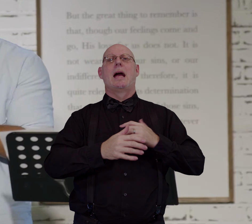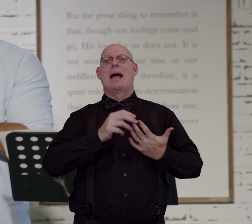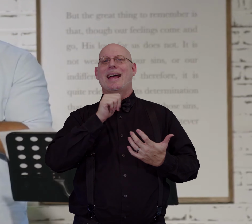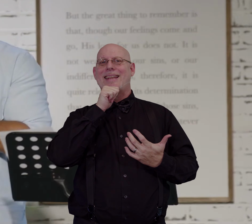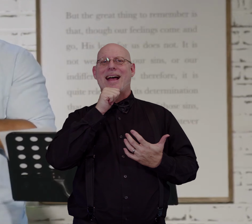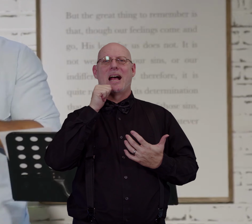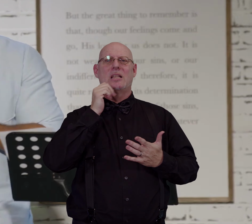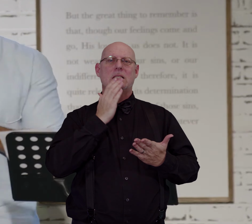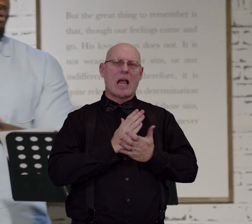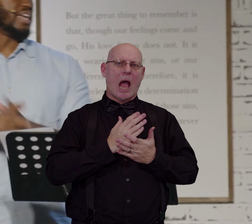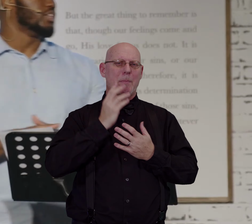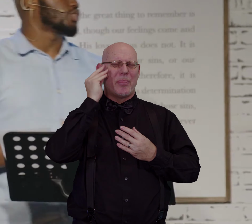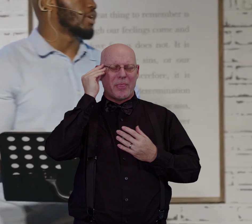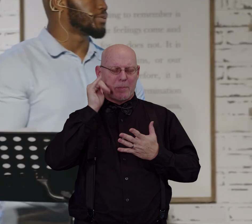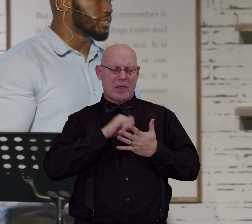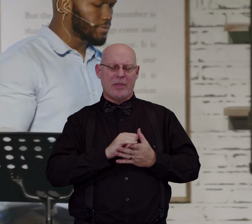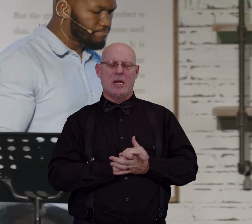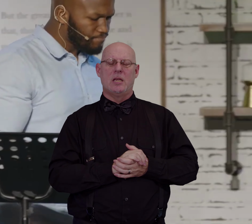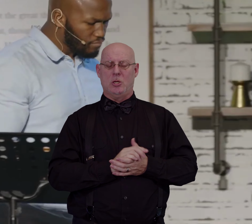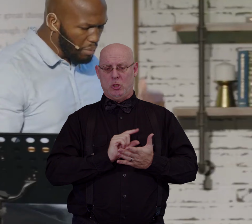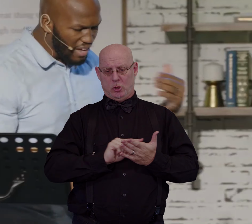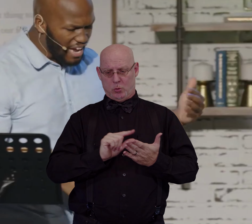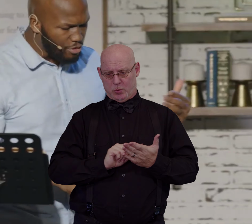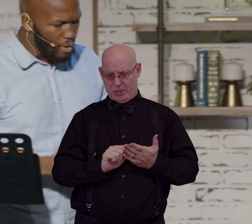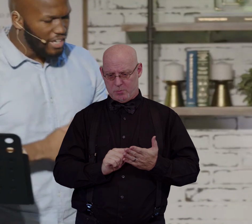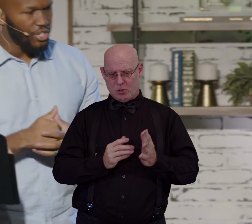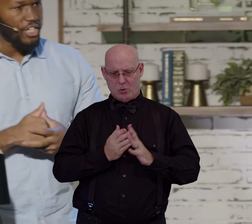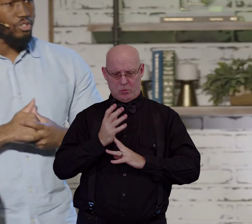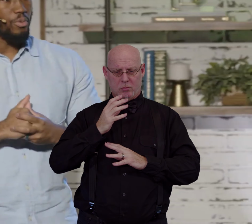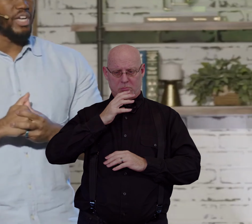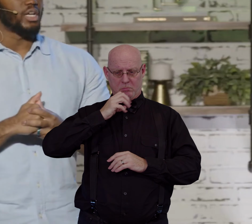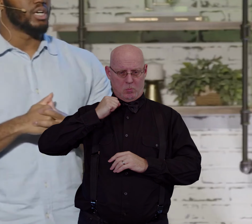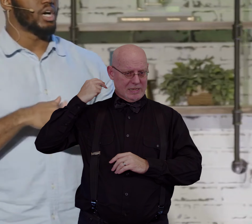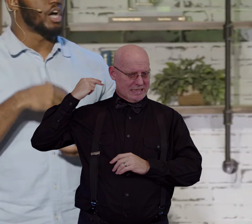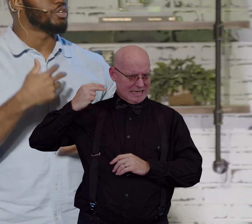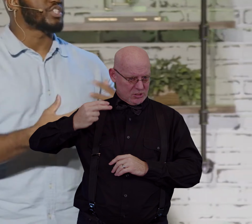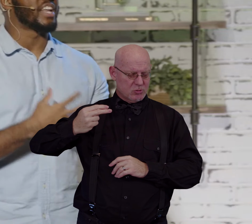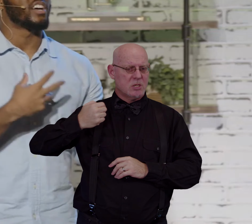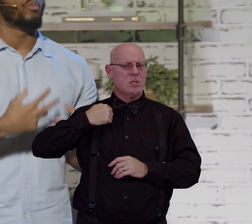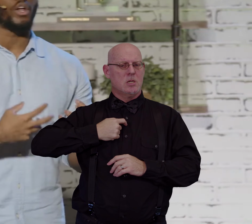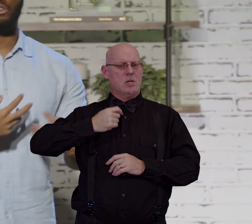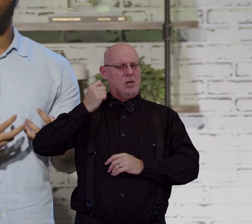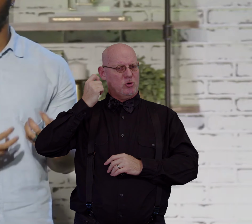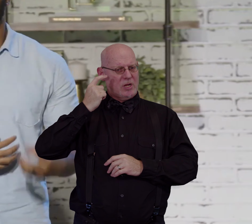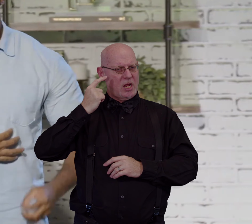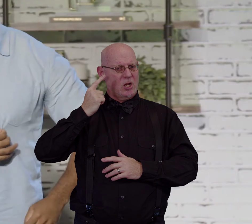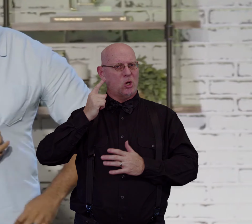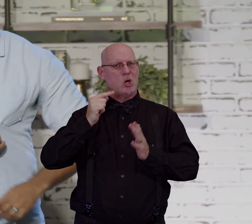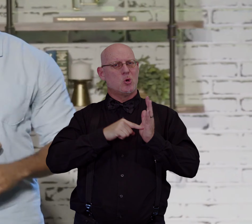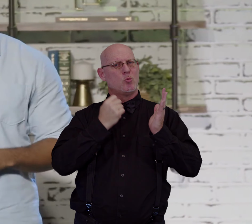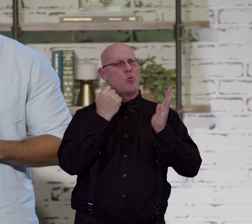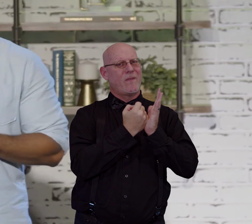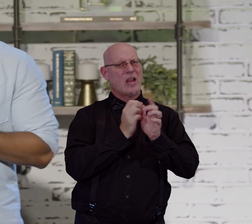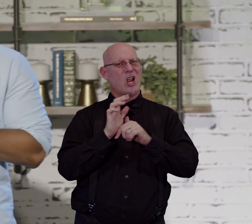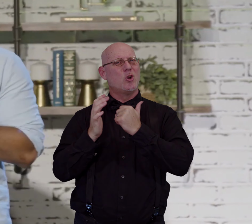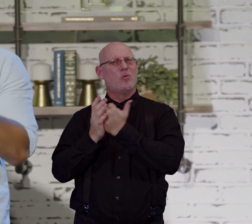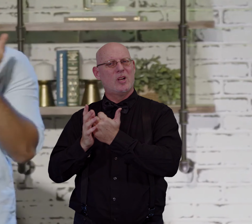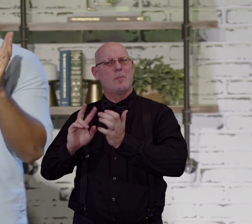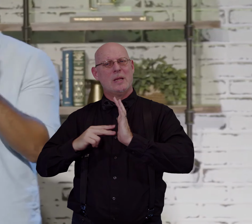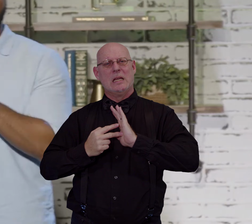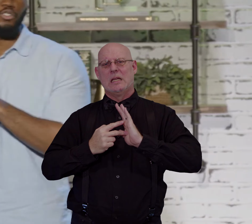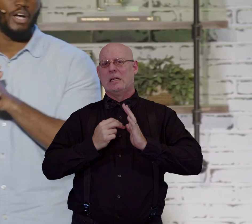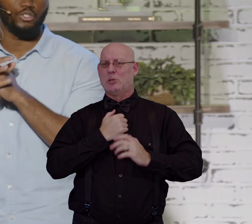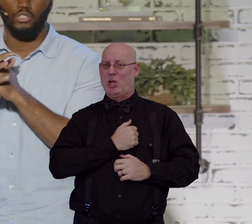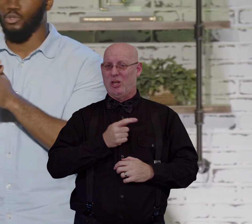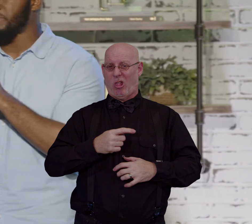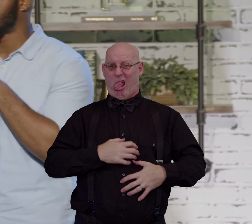that mean? And so in the scriptures, and through ancient history, we get an understanding of what crucifixion was like. And so I